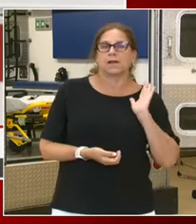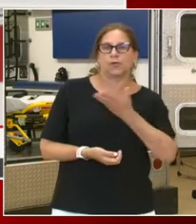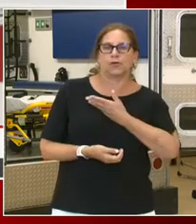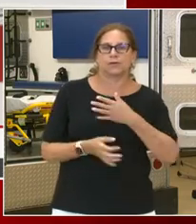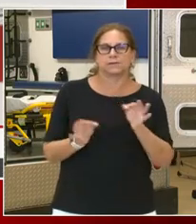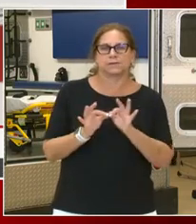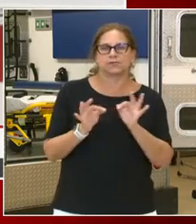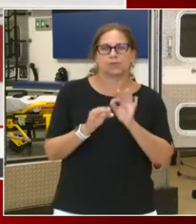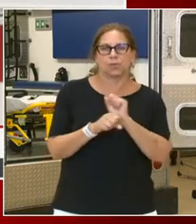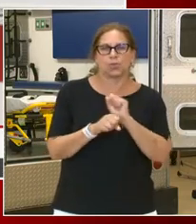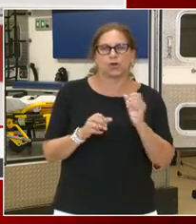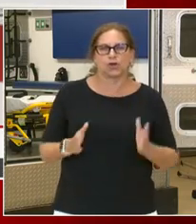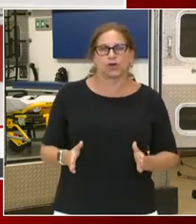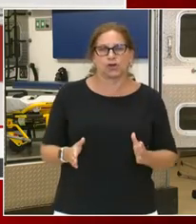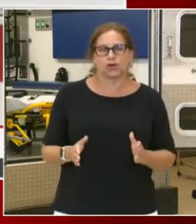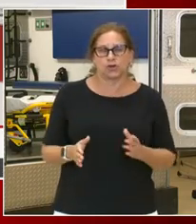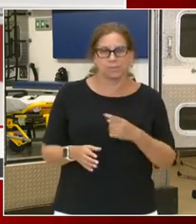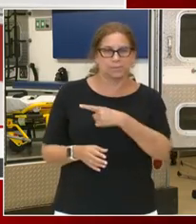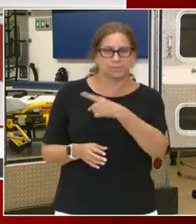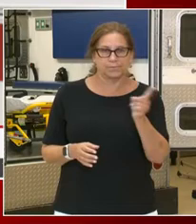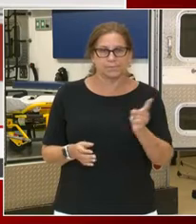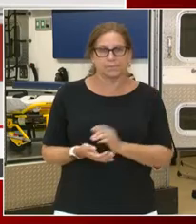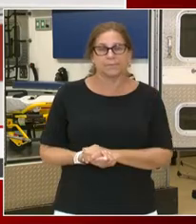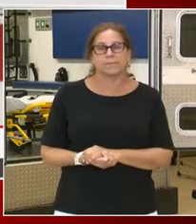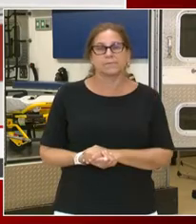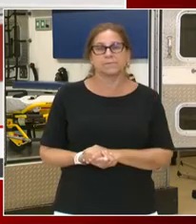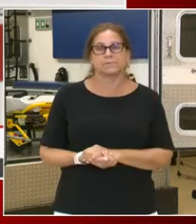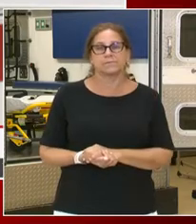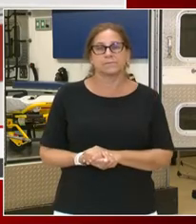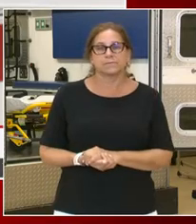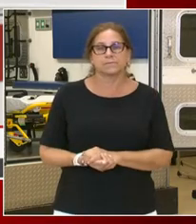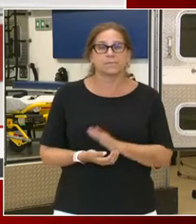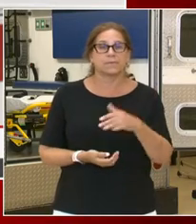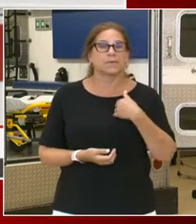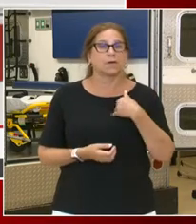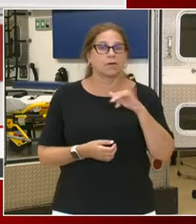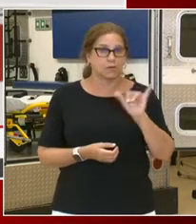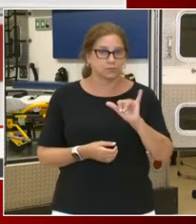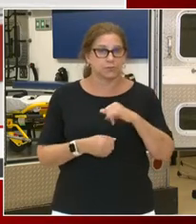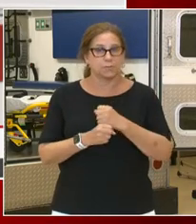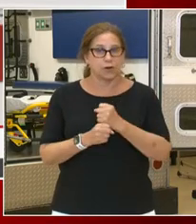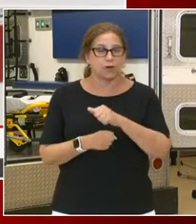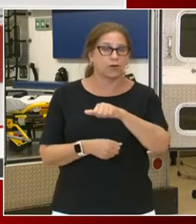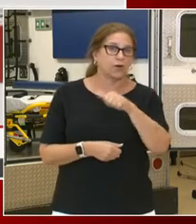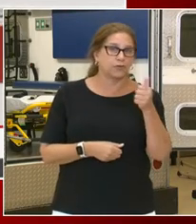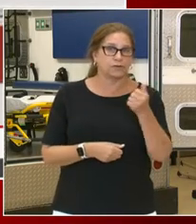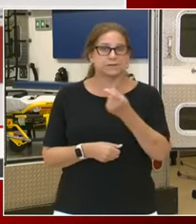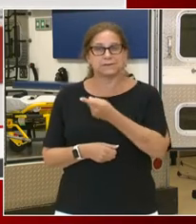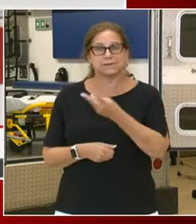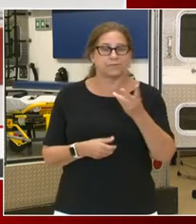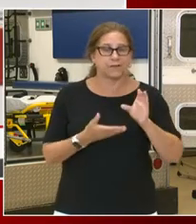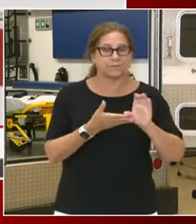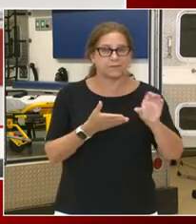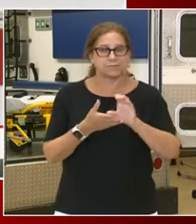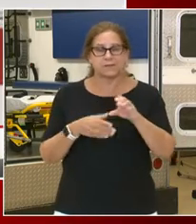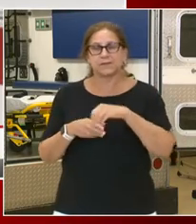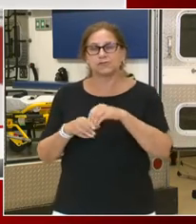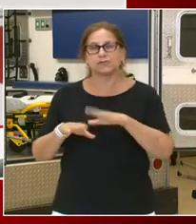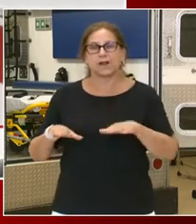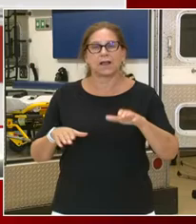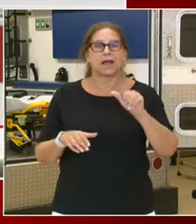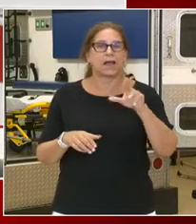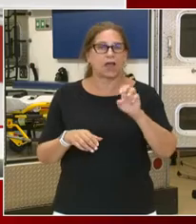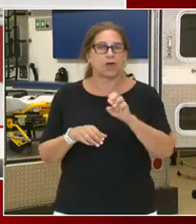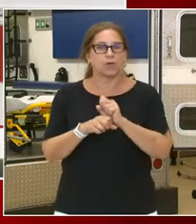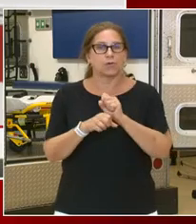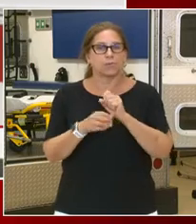back towards recovery, we're making several investments to ensure that our child care centers both are sustainable and open, but also can